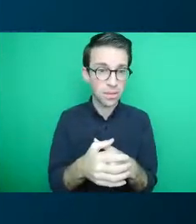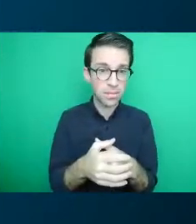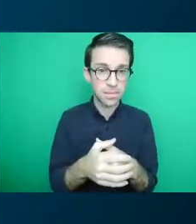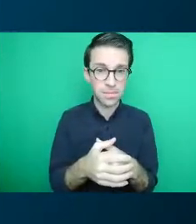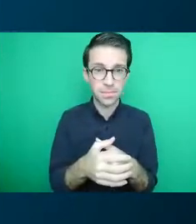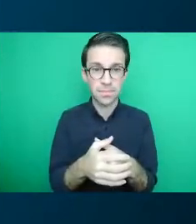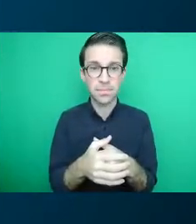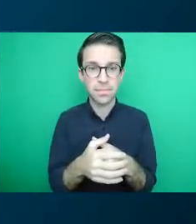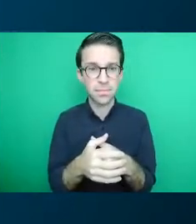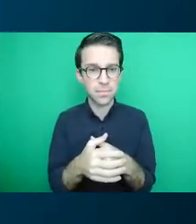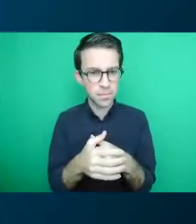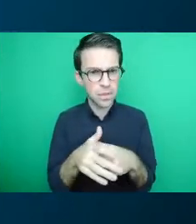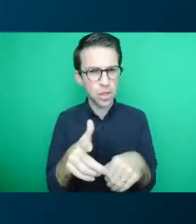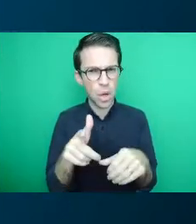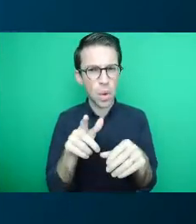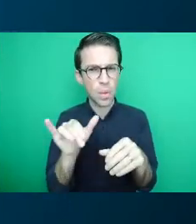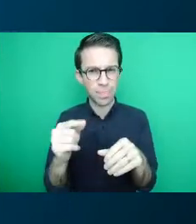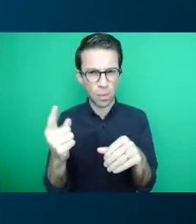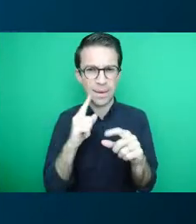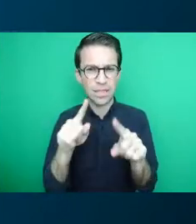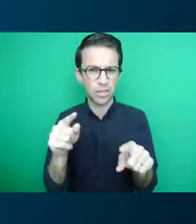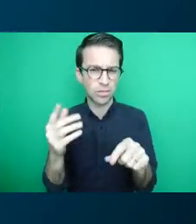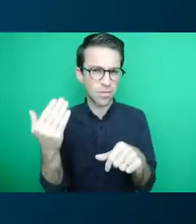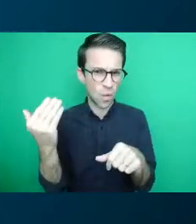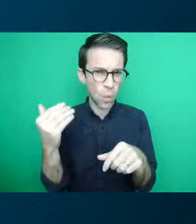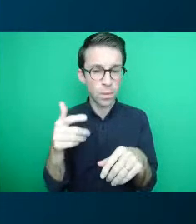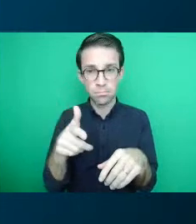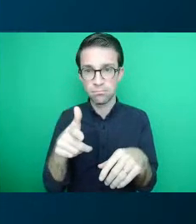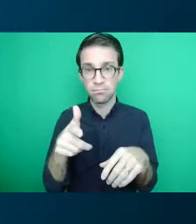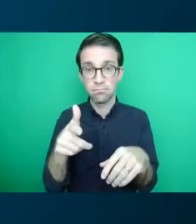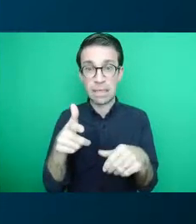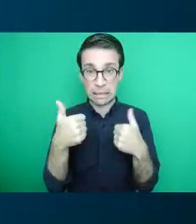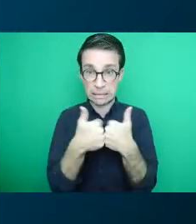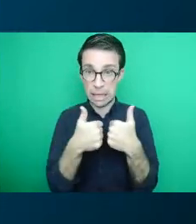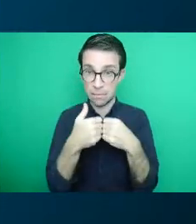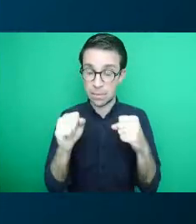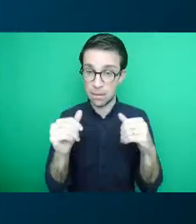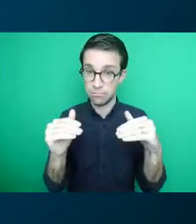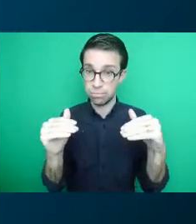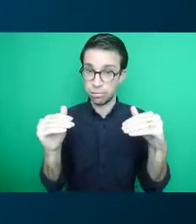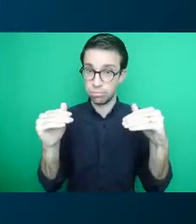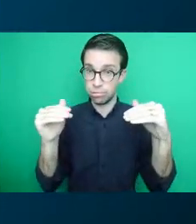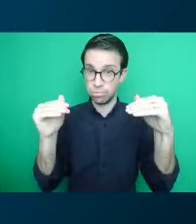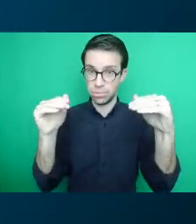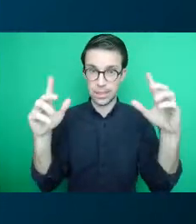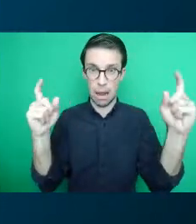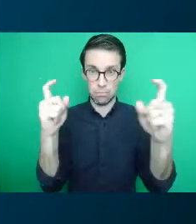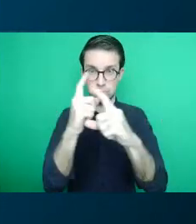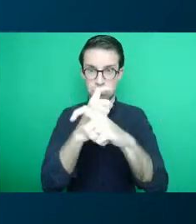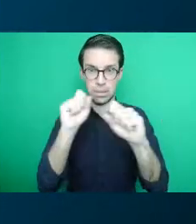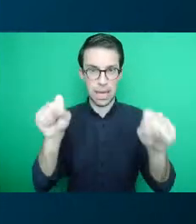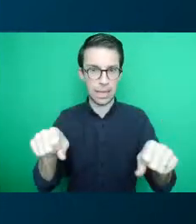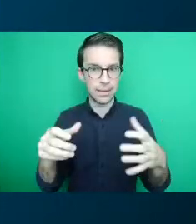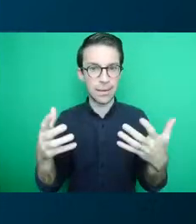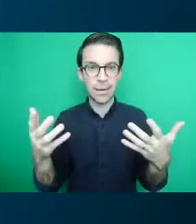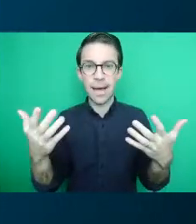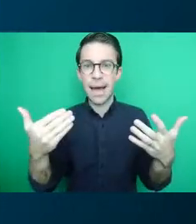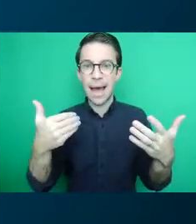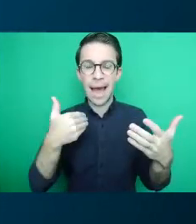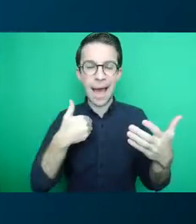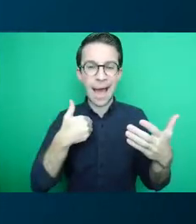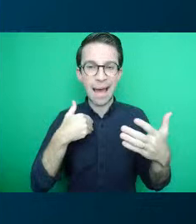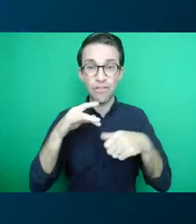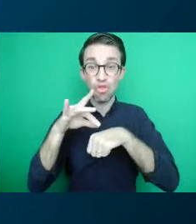So I answered that one before about how advanced the games can get. They can get really advanced. They can involve like simulating gravity